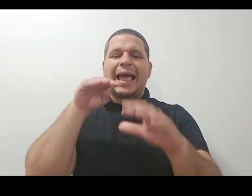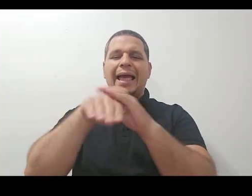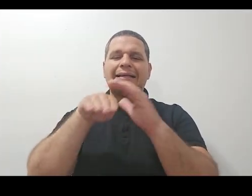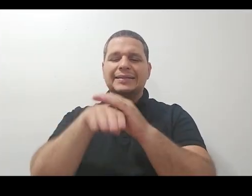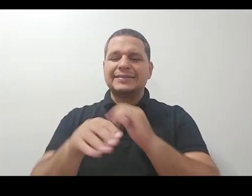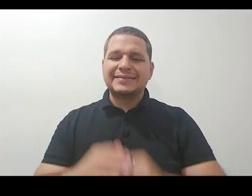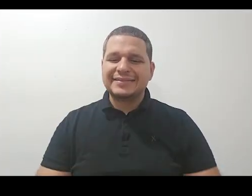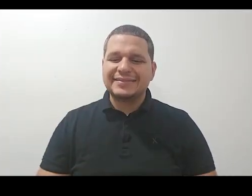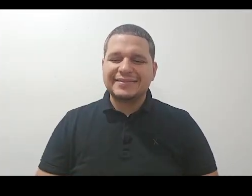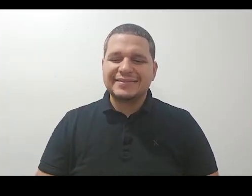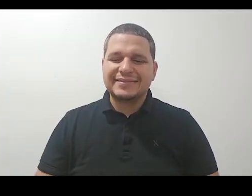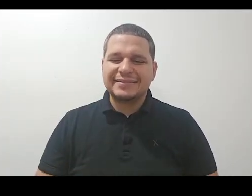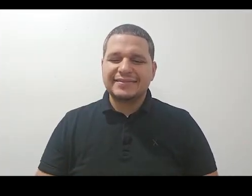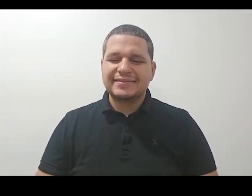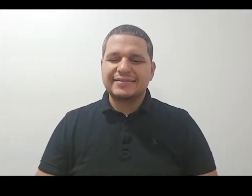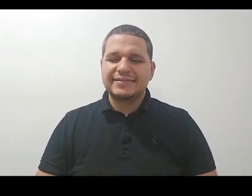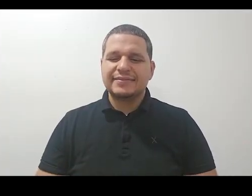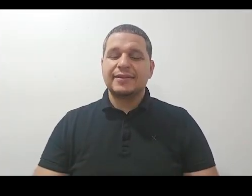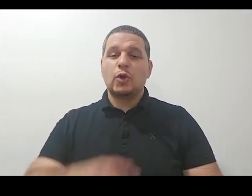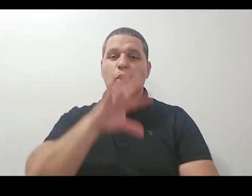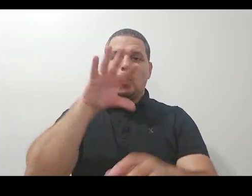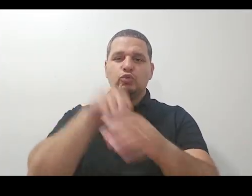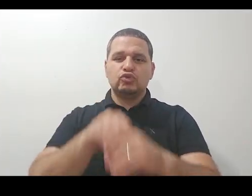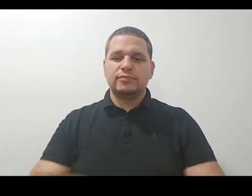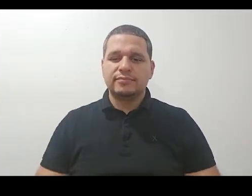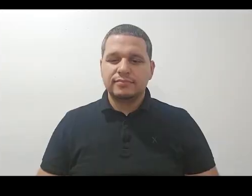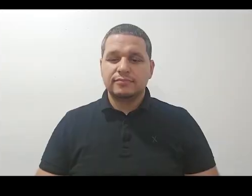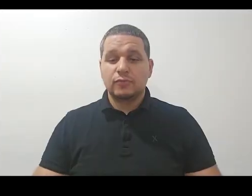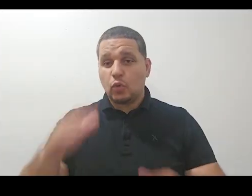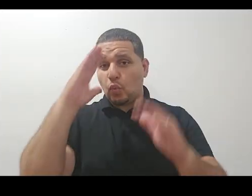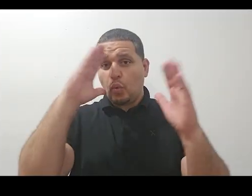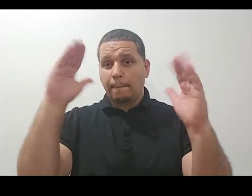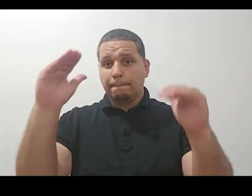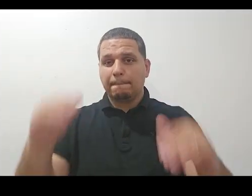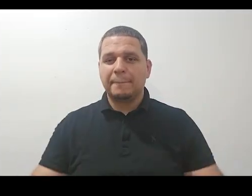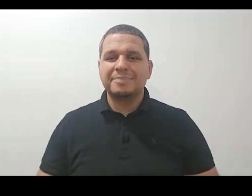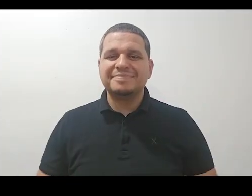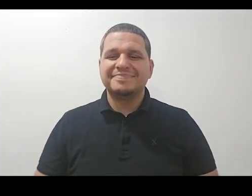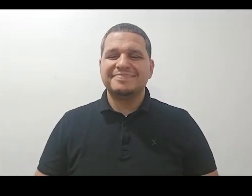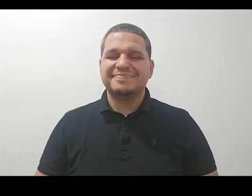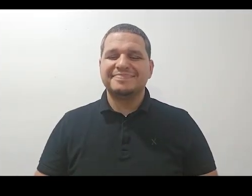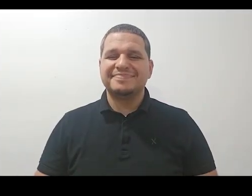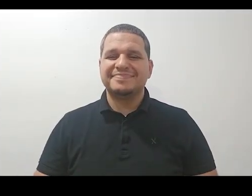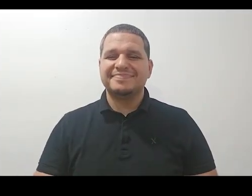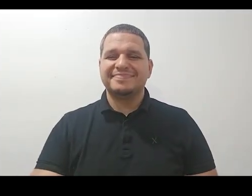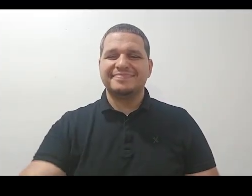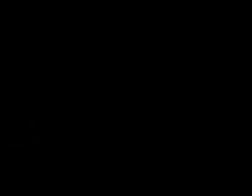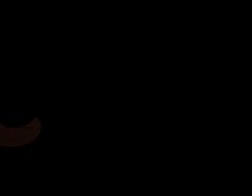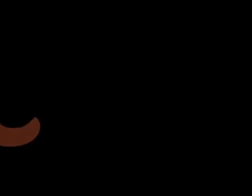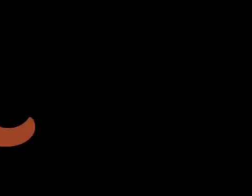Rights. Access. Inclusion. And hope.